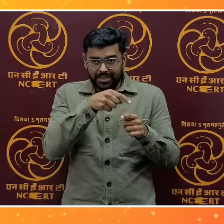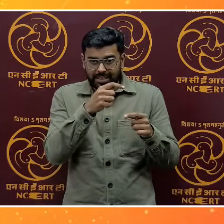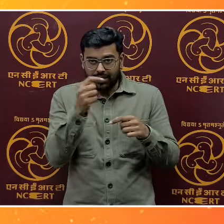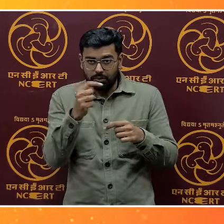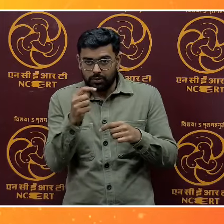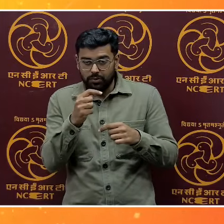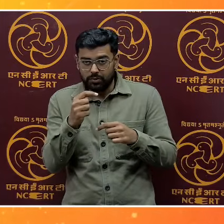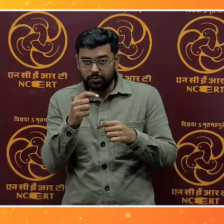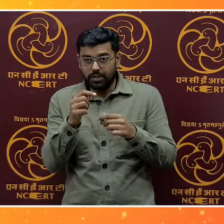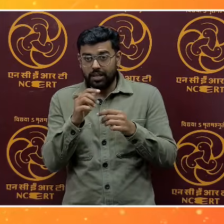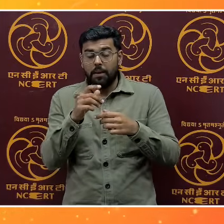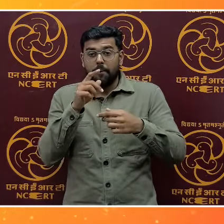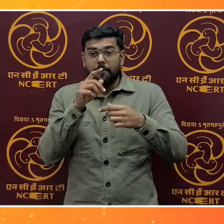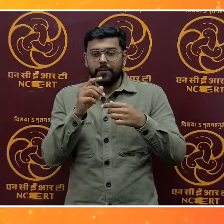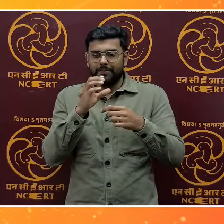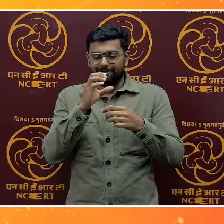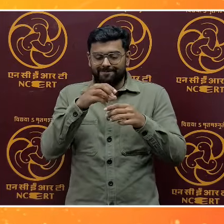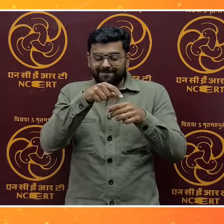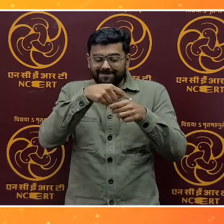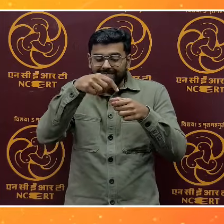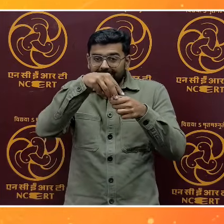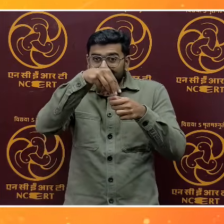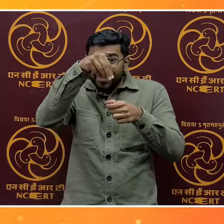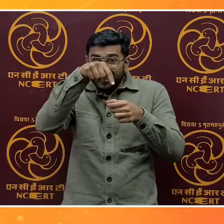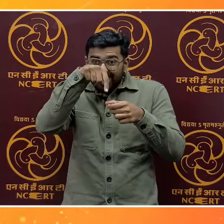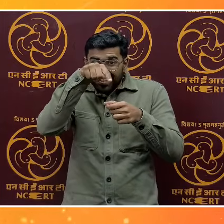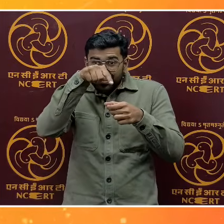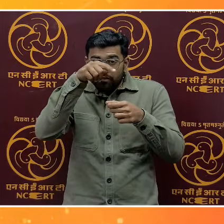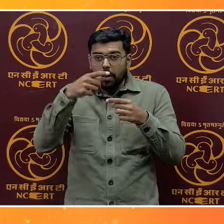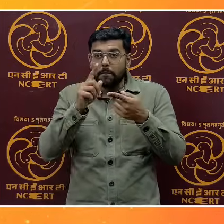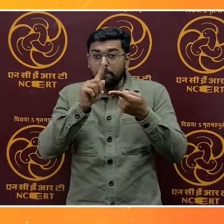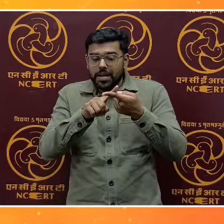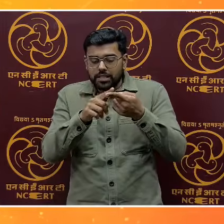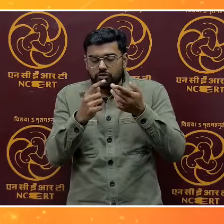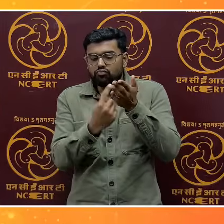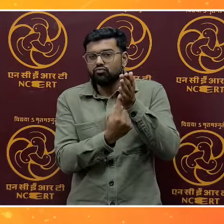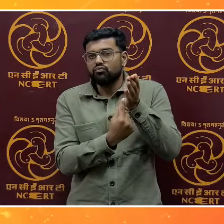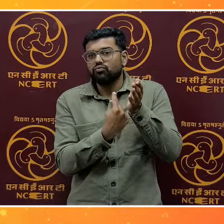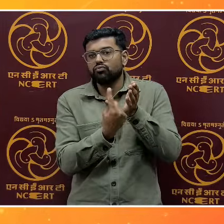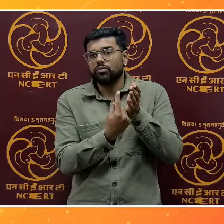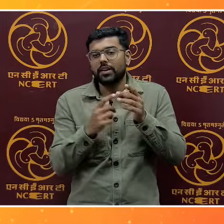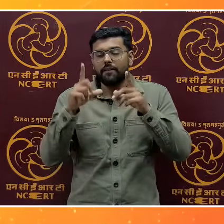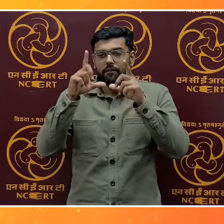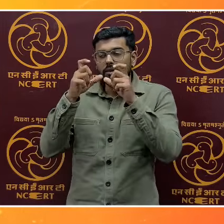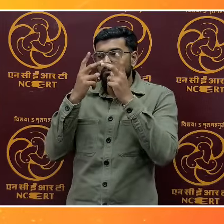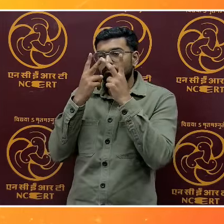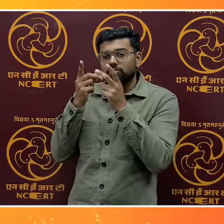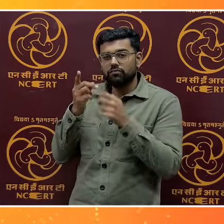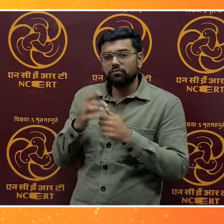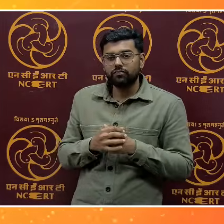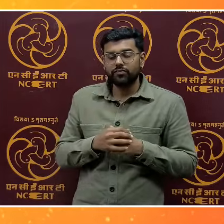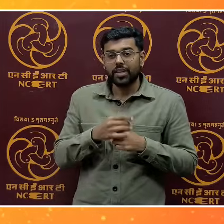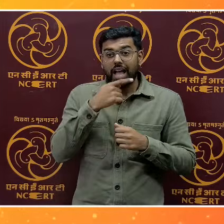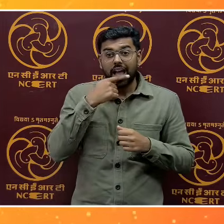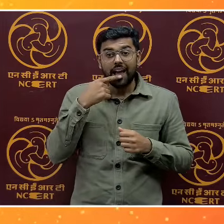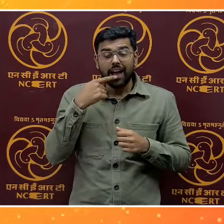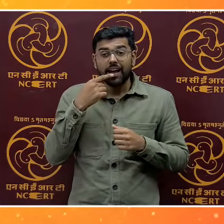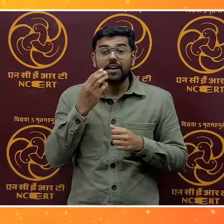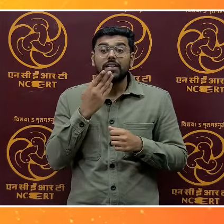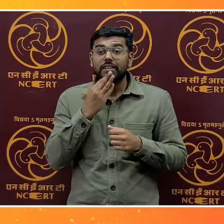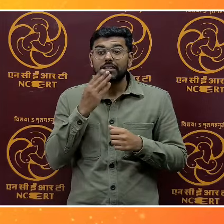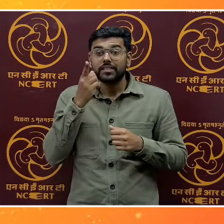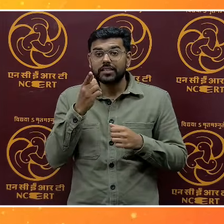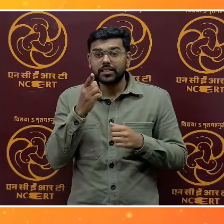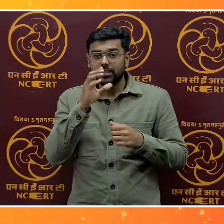cone plus circular base area. That means in the figure, can you see red colored area is